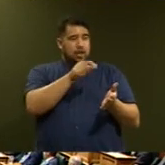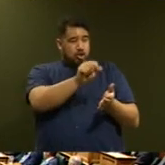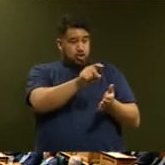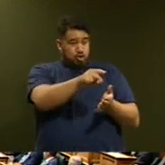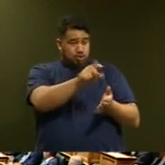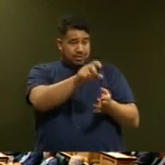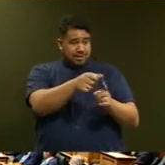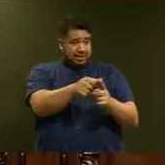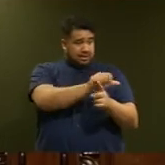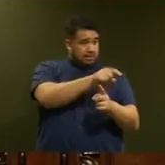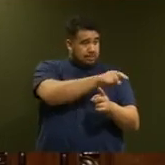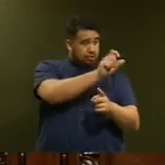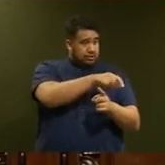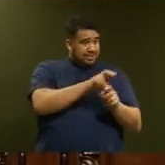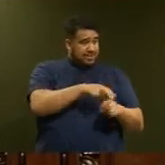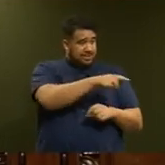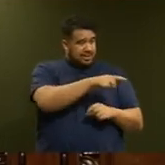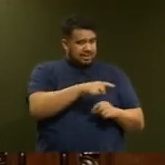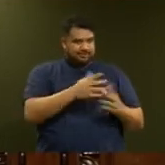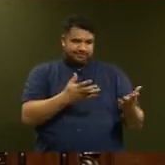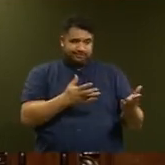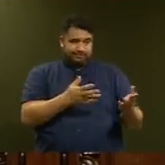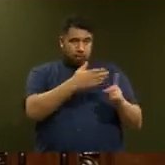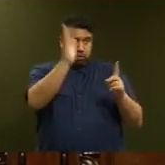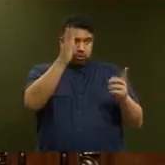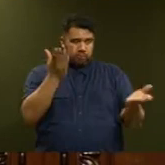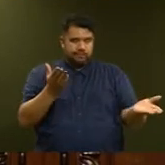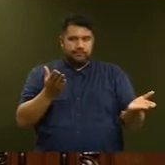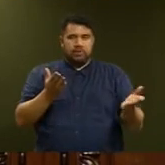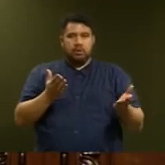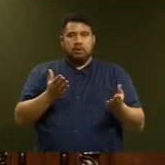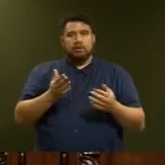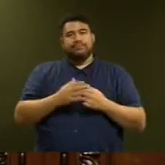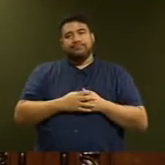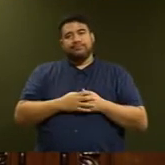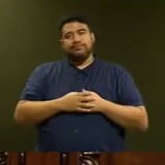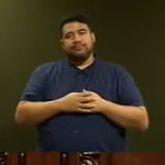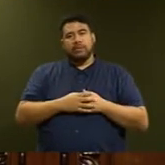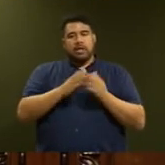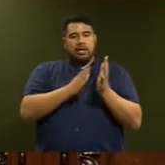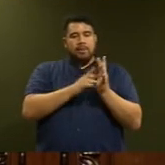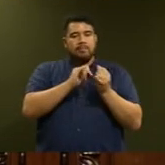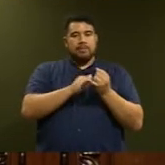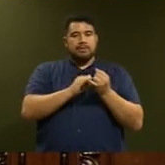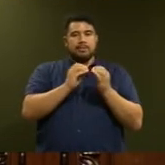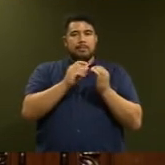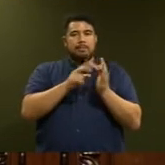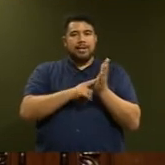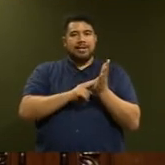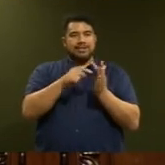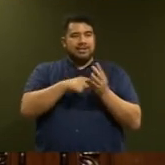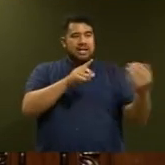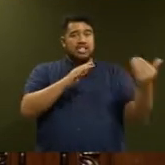I'm ruling that the question was addressed. I might have been more supportive, but Ms. Bennett interjected and Mr.